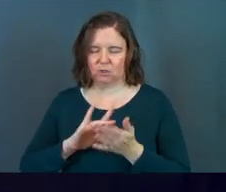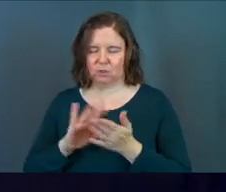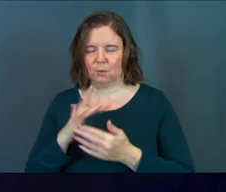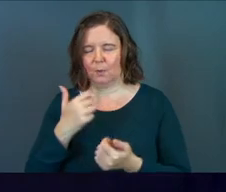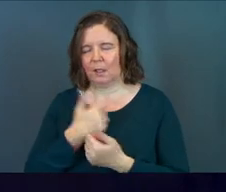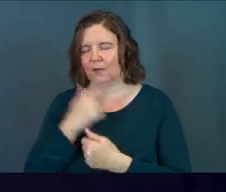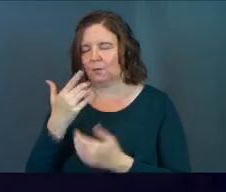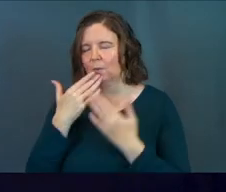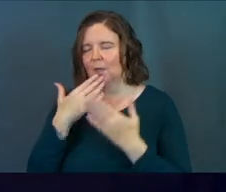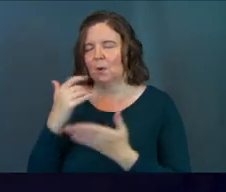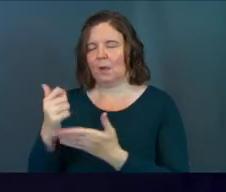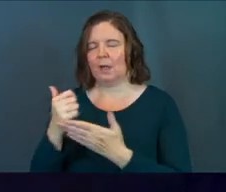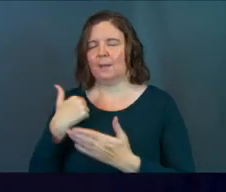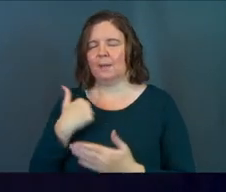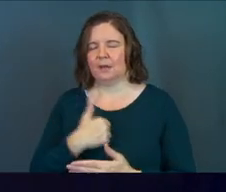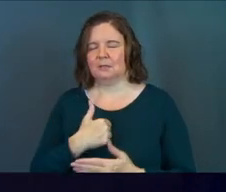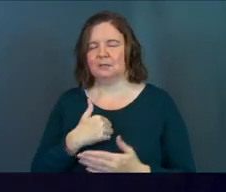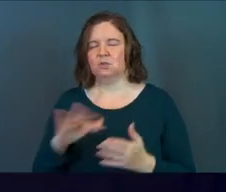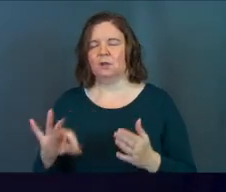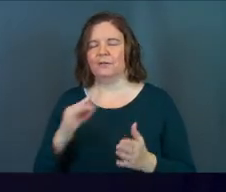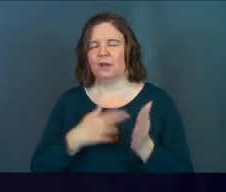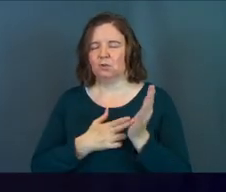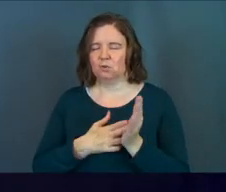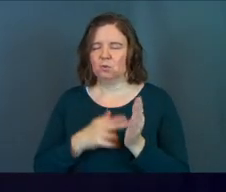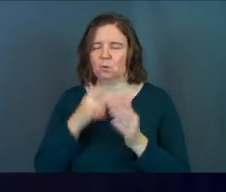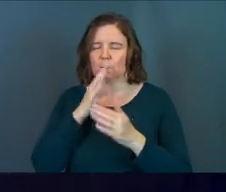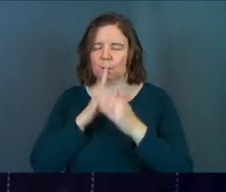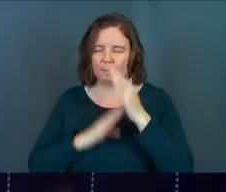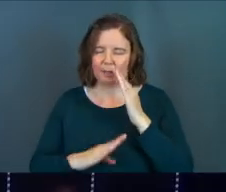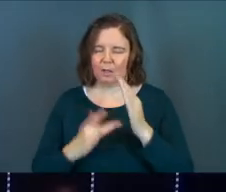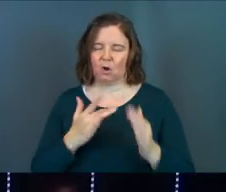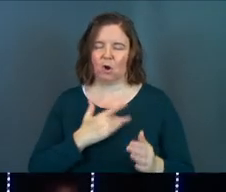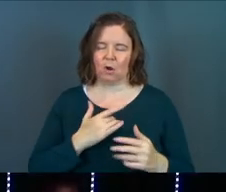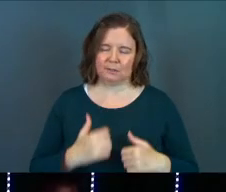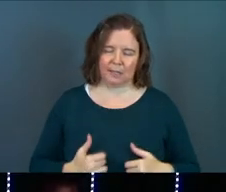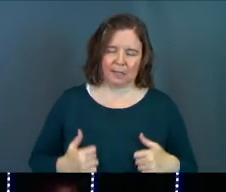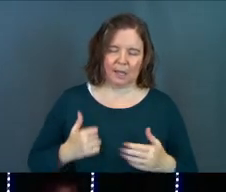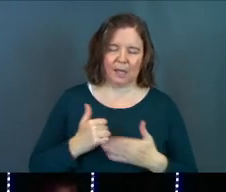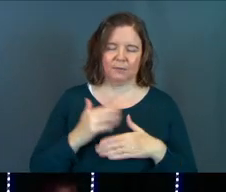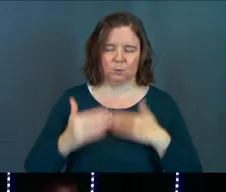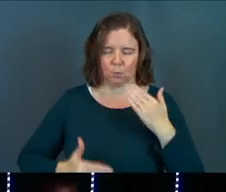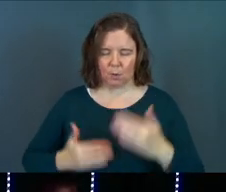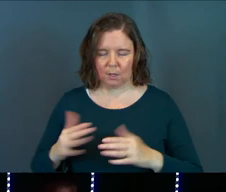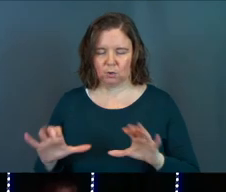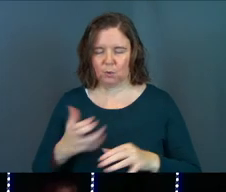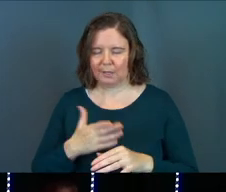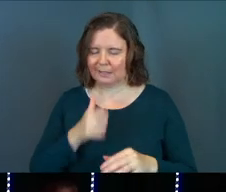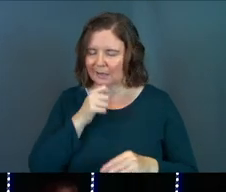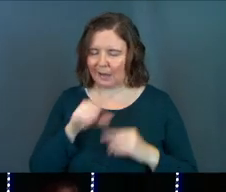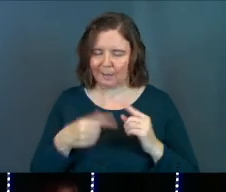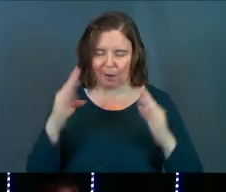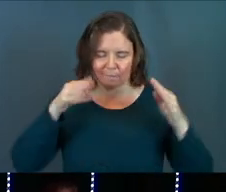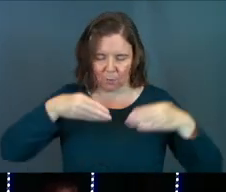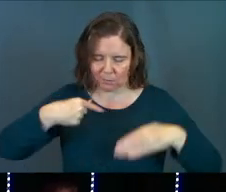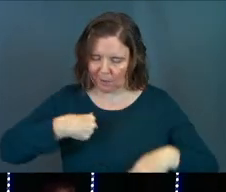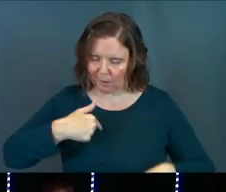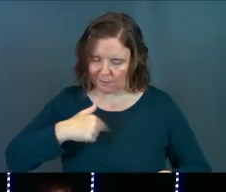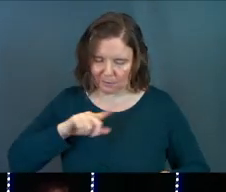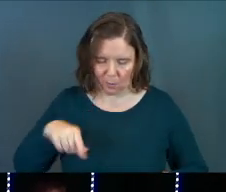We love you, and we thank you. Help us to find true humility in our hearts and in our lives. Help us to walk it out. Help us to do things that are not about us, God,